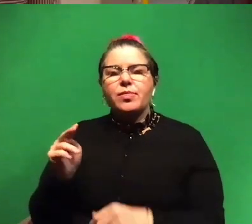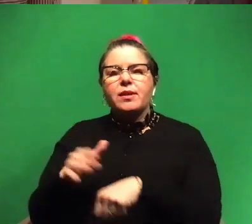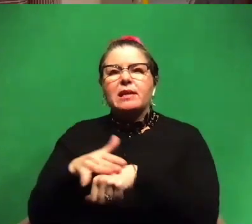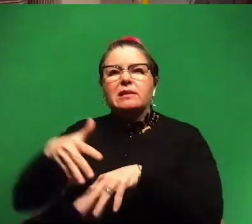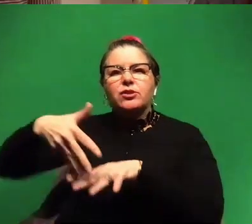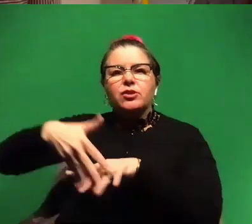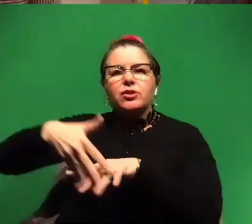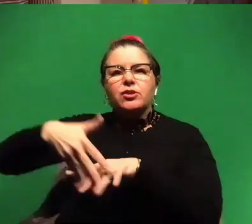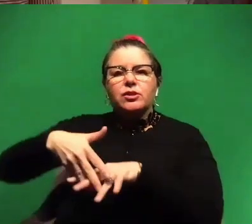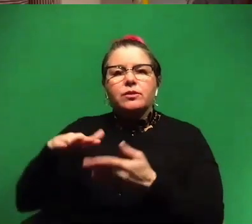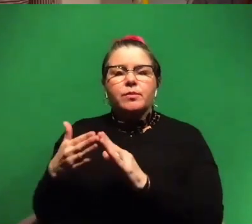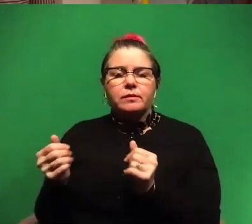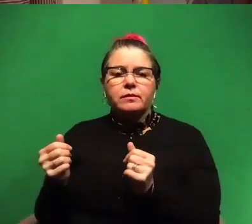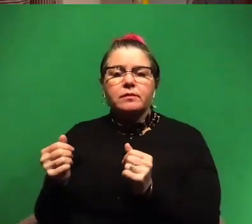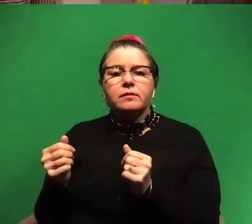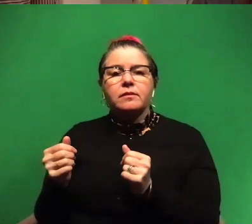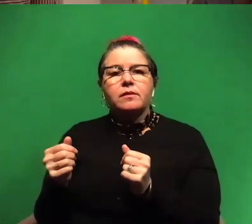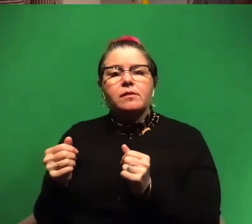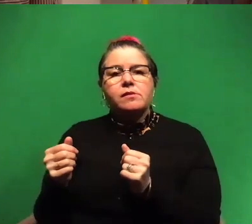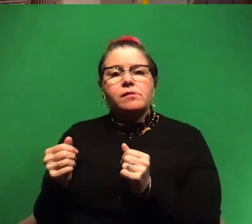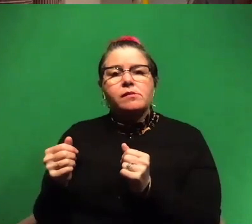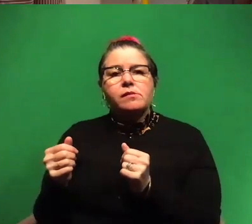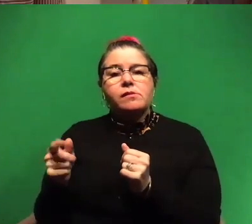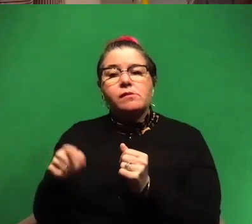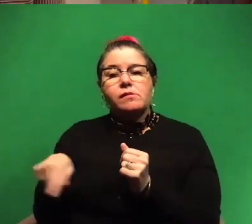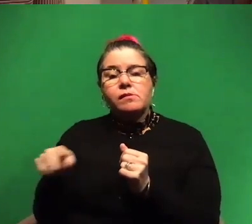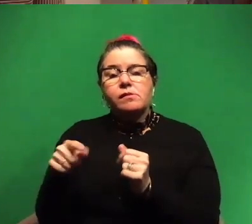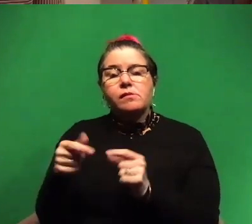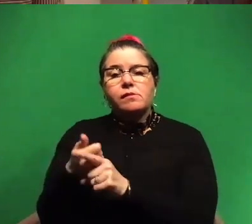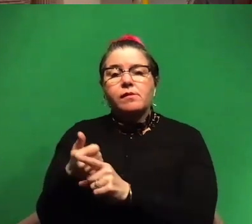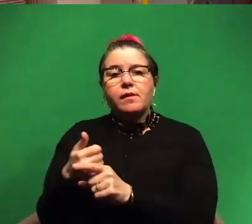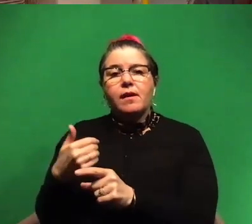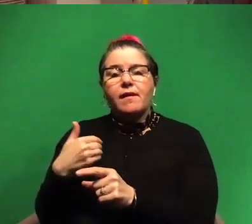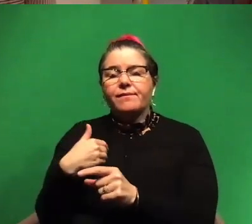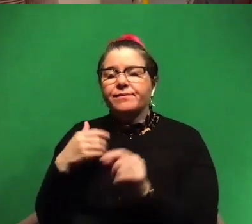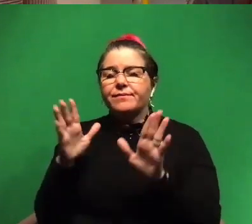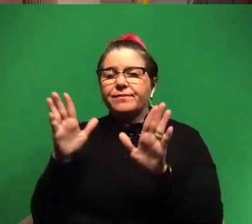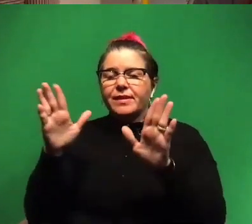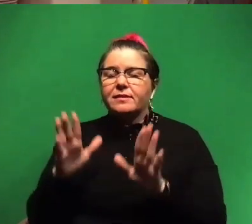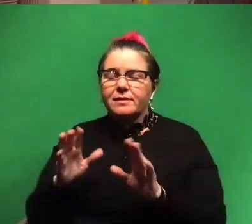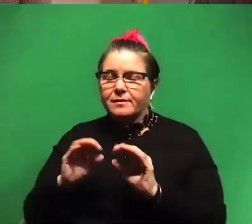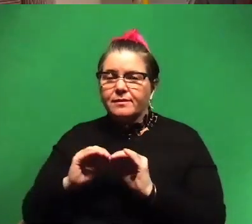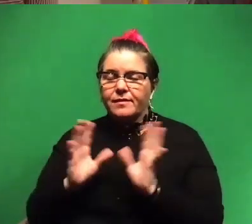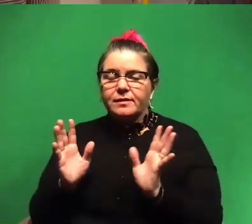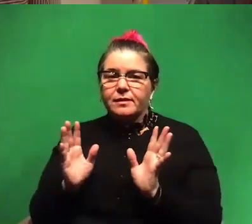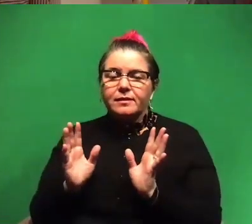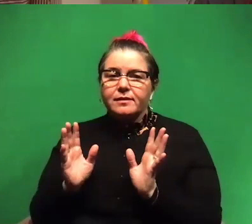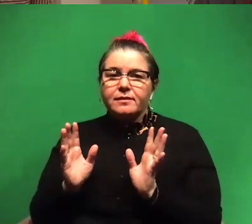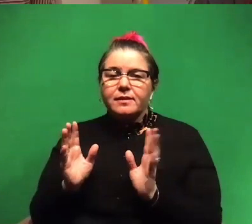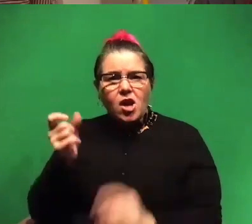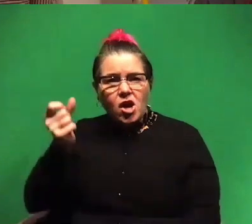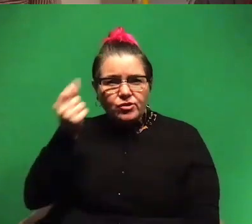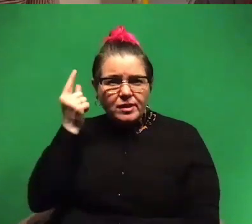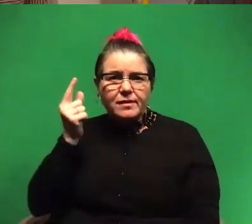communities. And so they have a fantastic, obviously, understanding